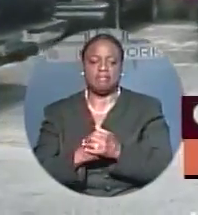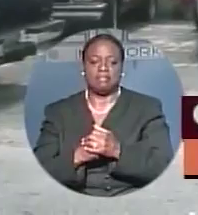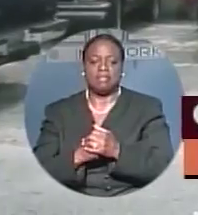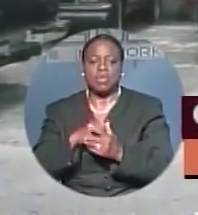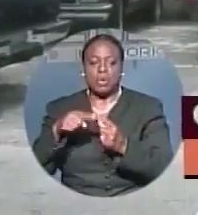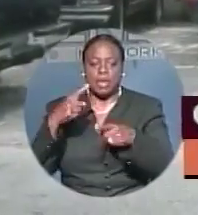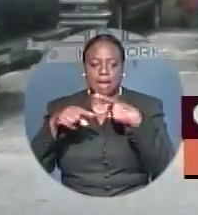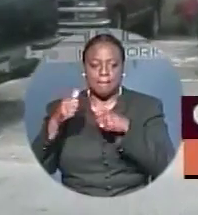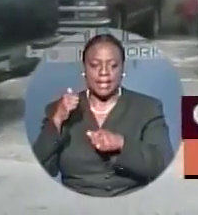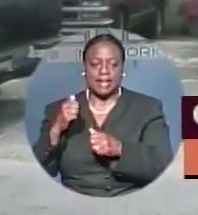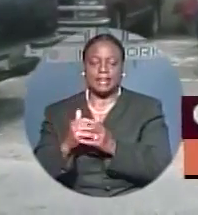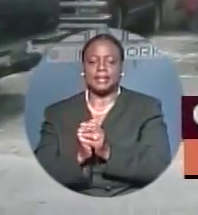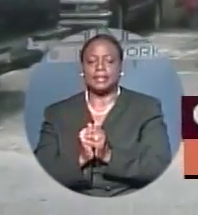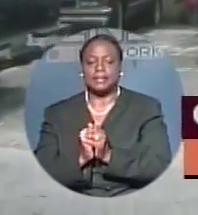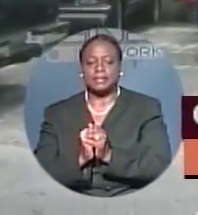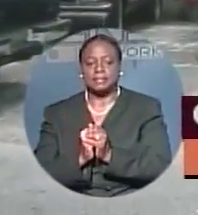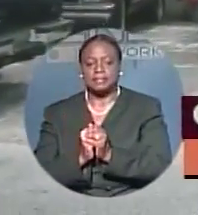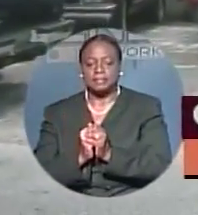The story,